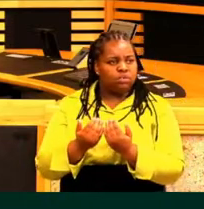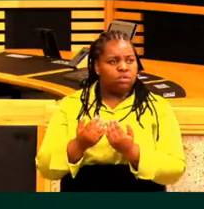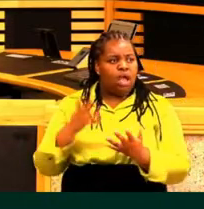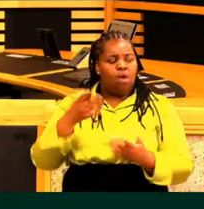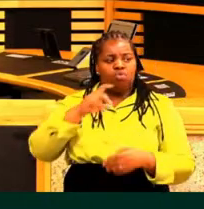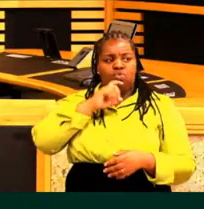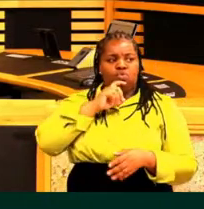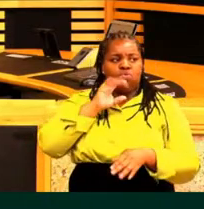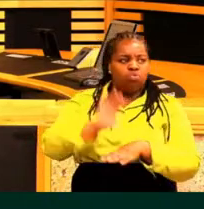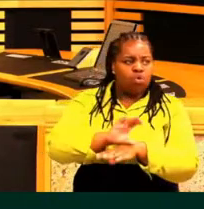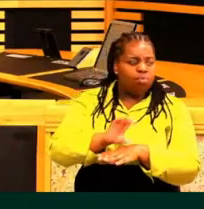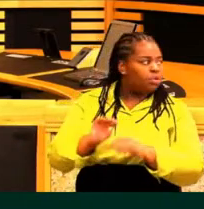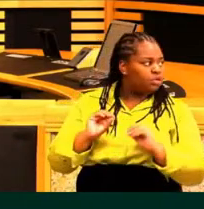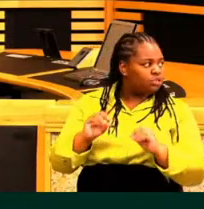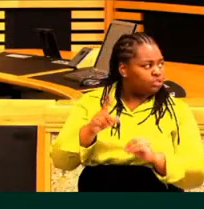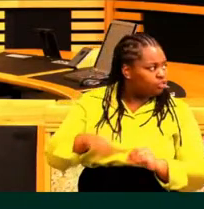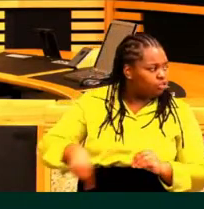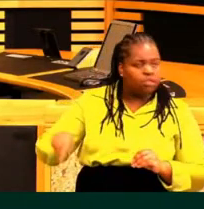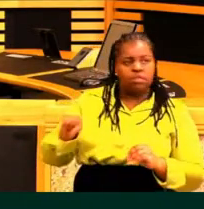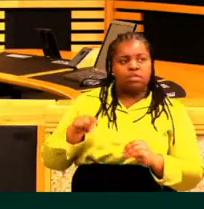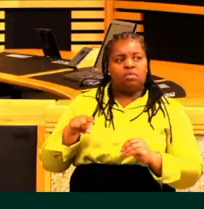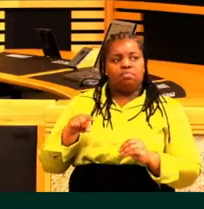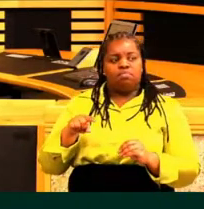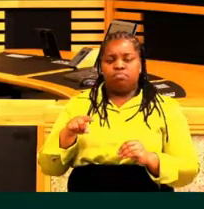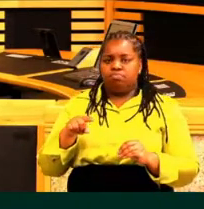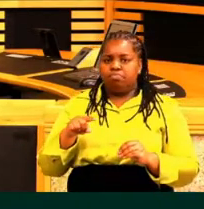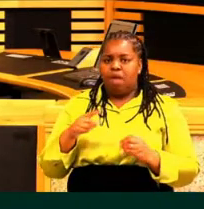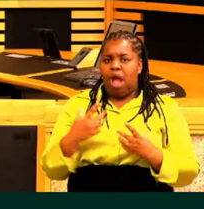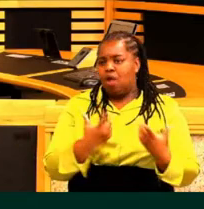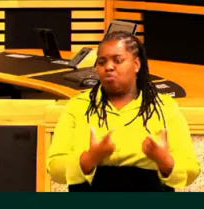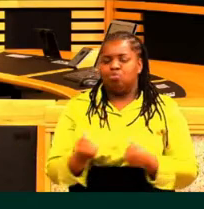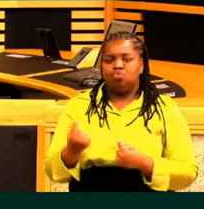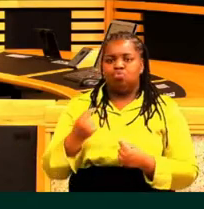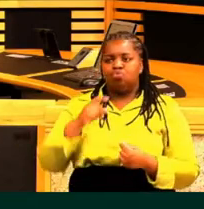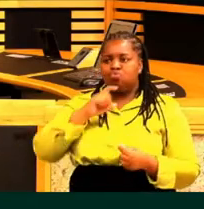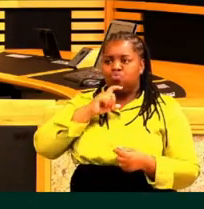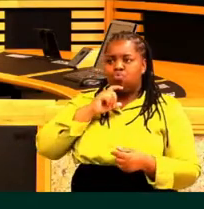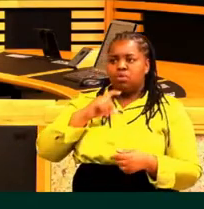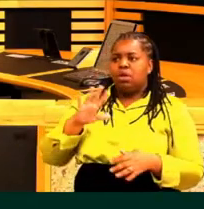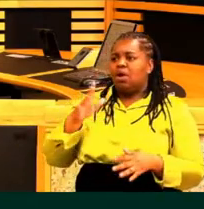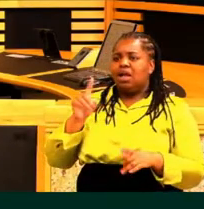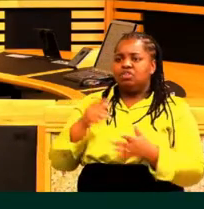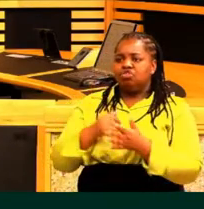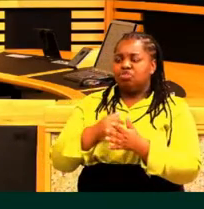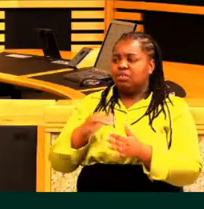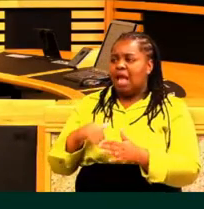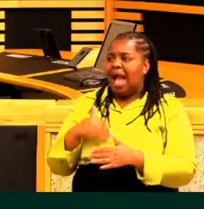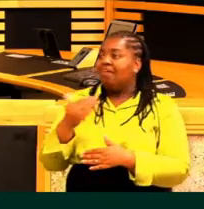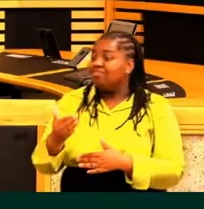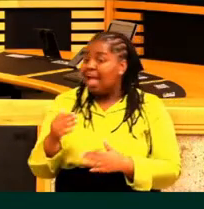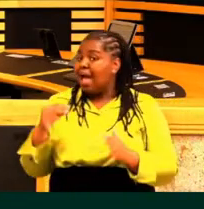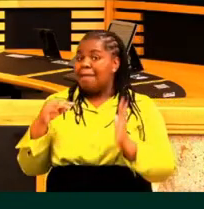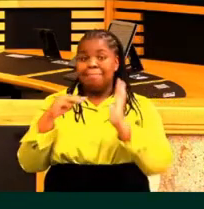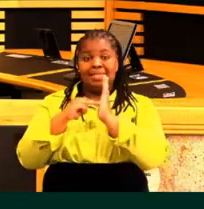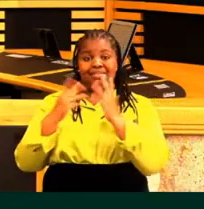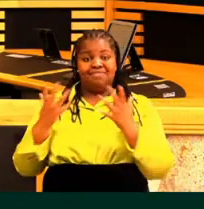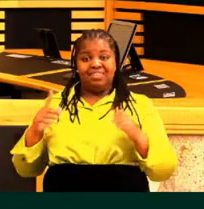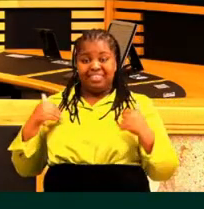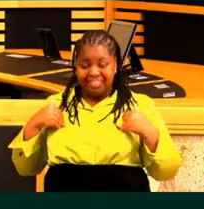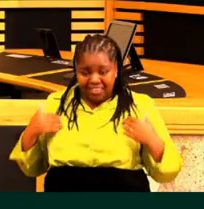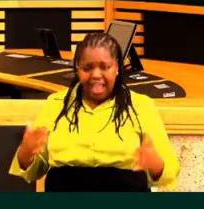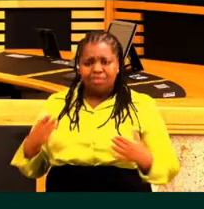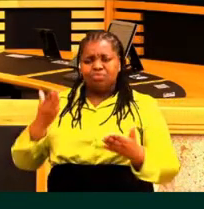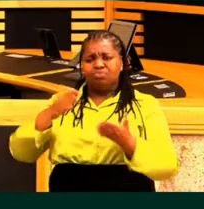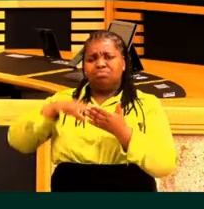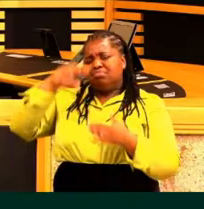use computers teaching them robotics teaching them coding because you can't just start after you leave my check or after University